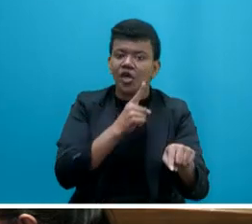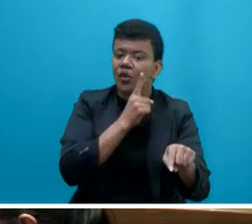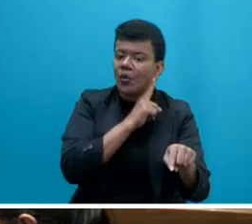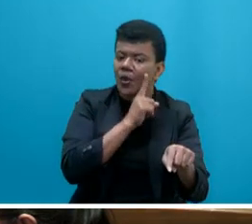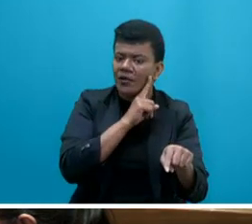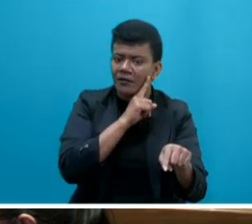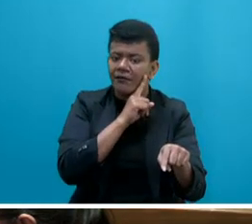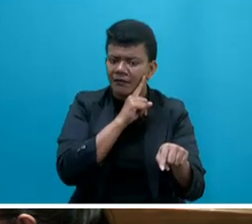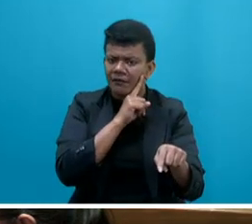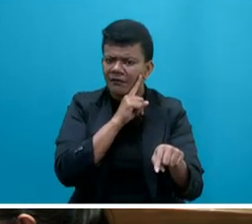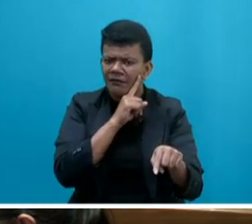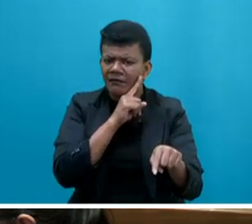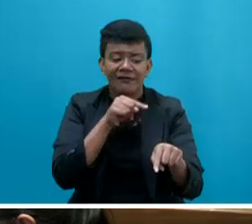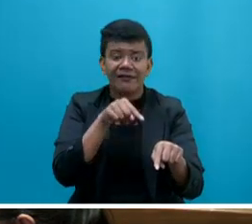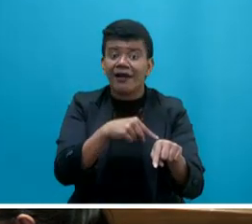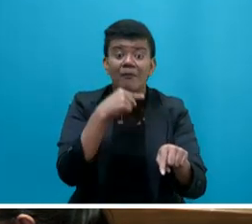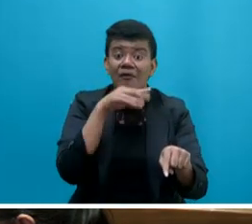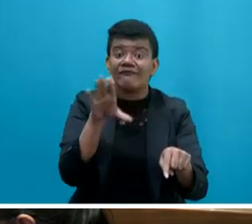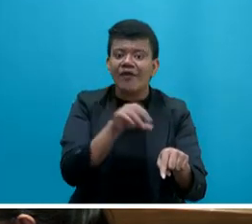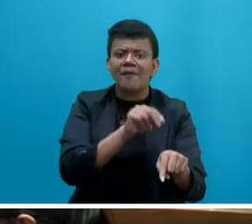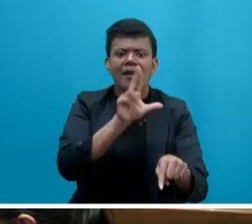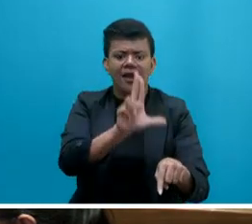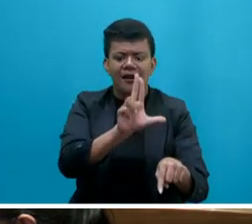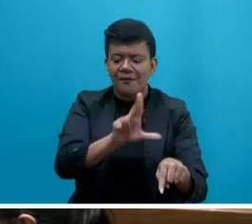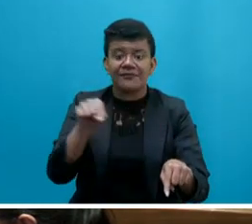from Moala in Lau, Jocelyn